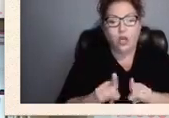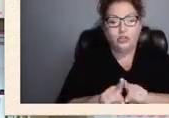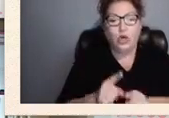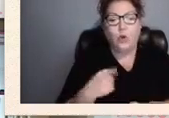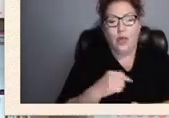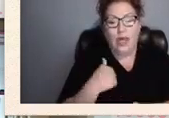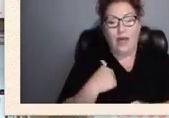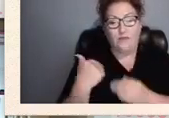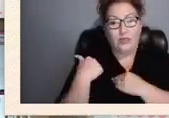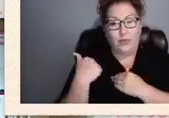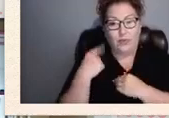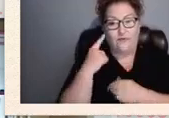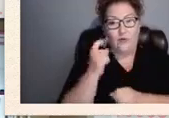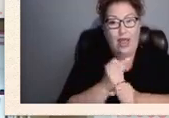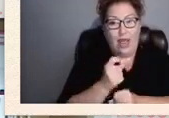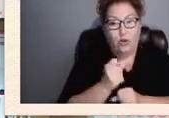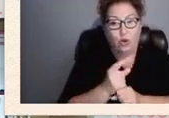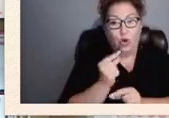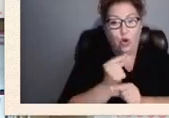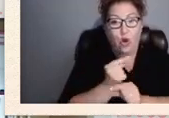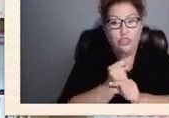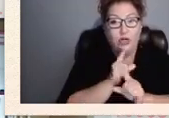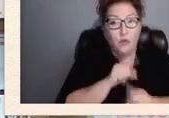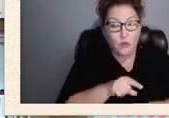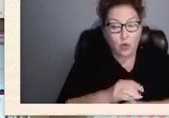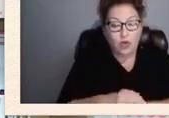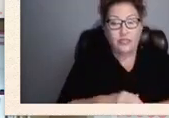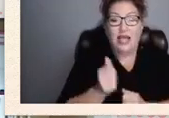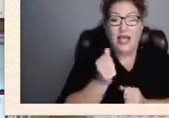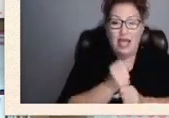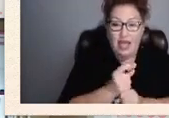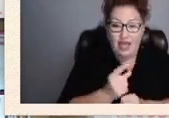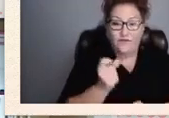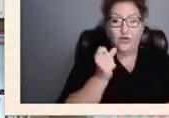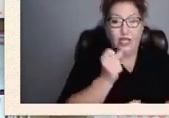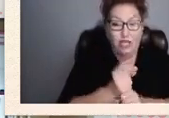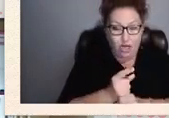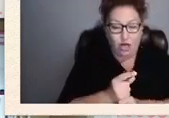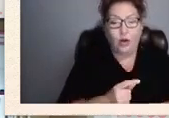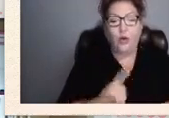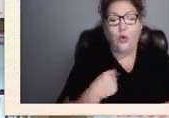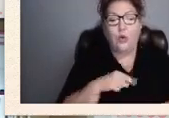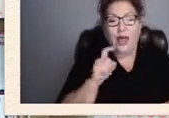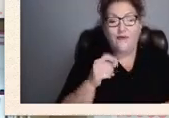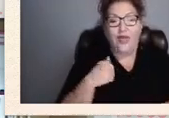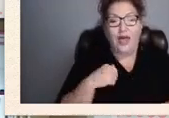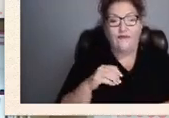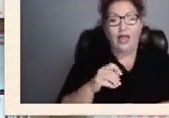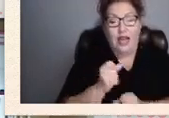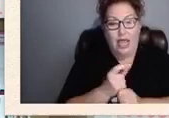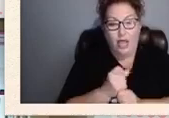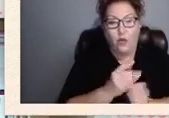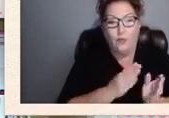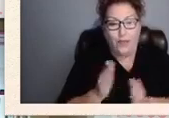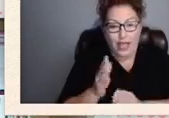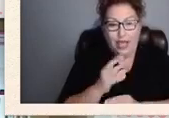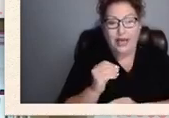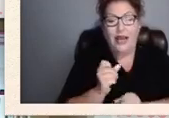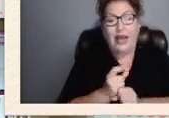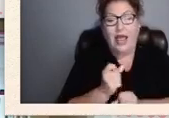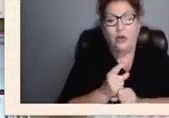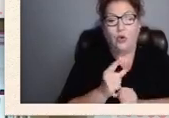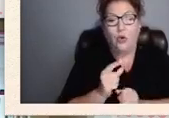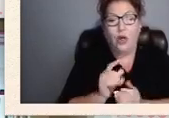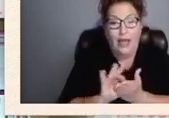responsibility for an annual guardianship report. So every year, you have to have an annual plan and an annual accounting. And a